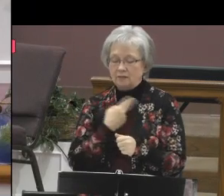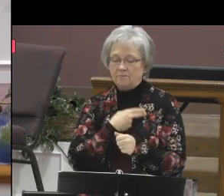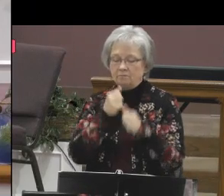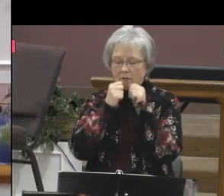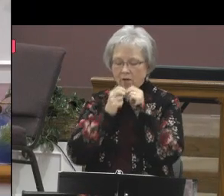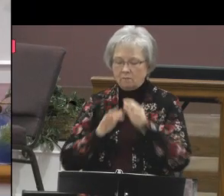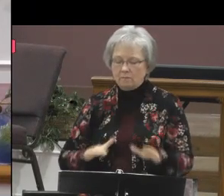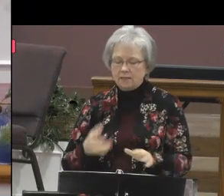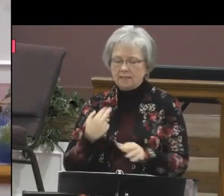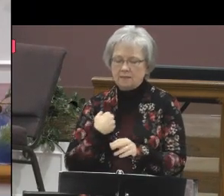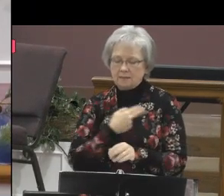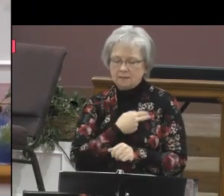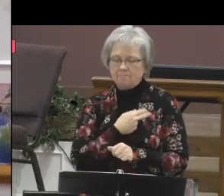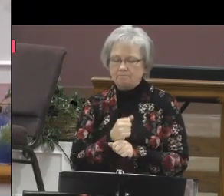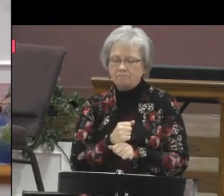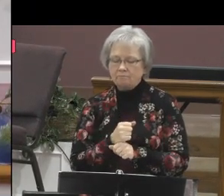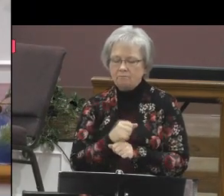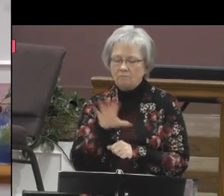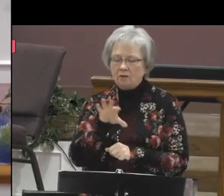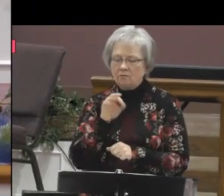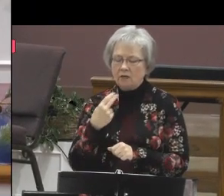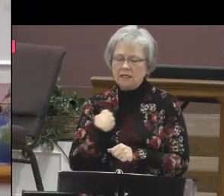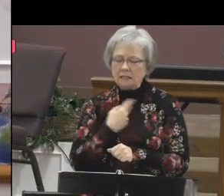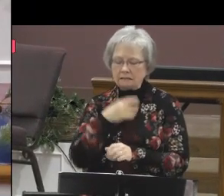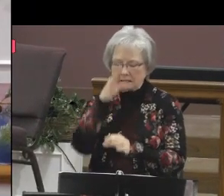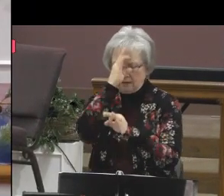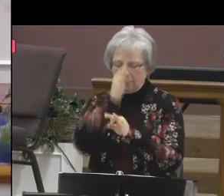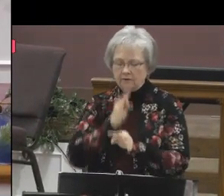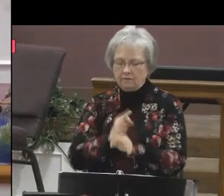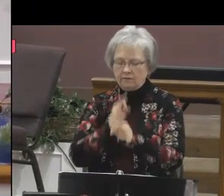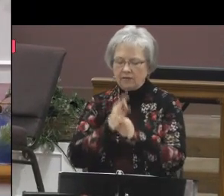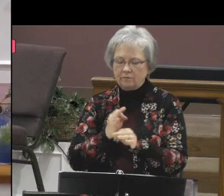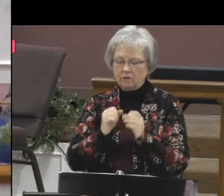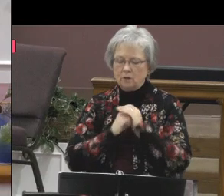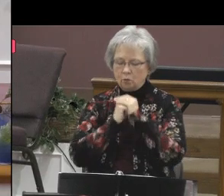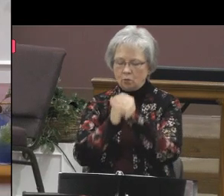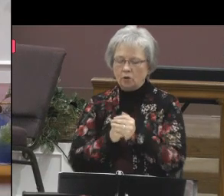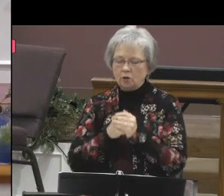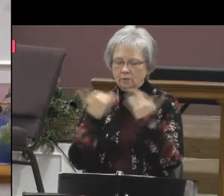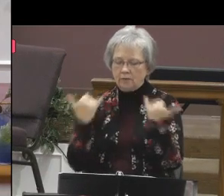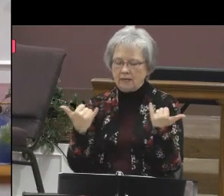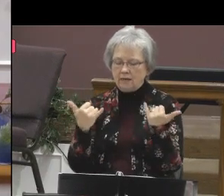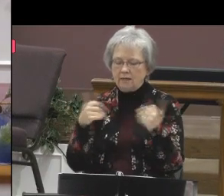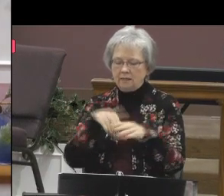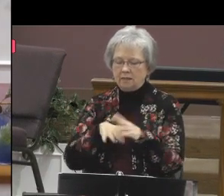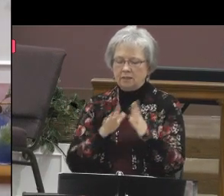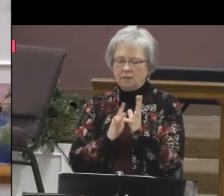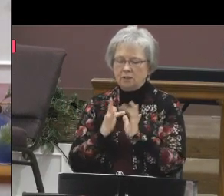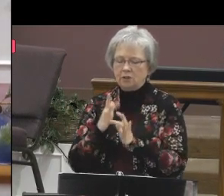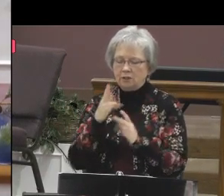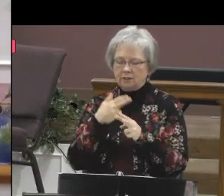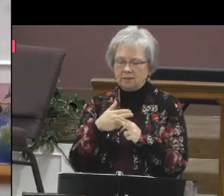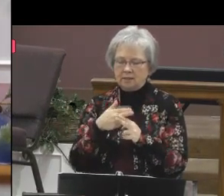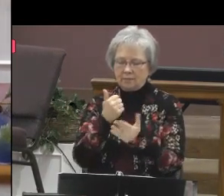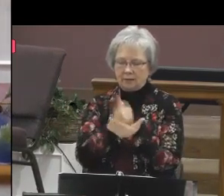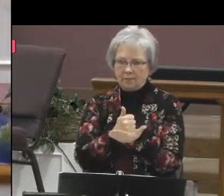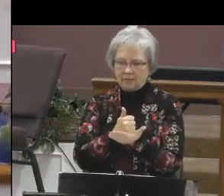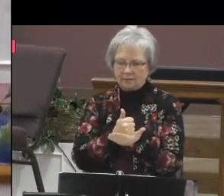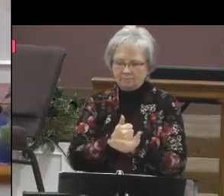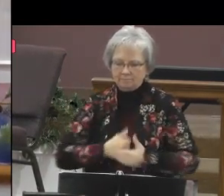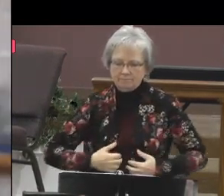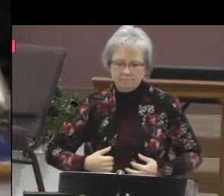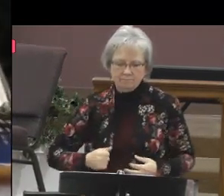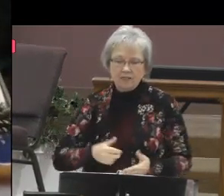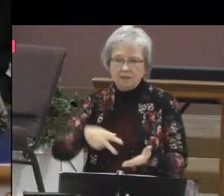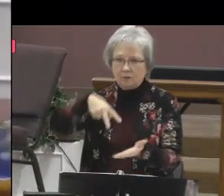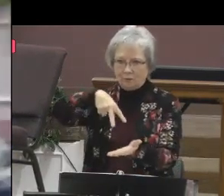Bless us. Find us faithful in our worship now, we pray in Jesus' name. Amen. Mike?